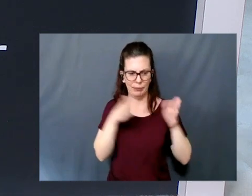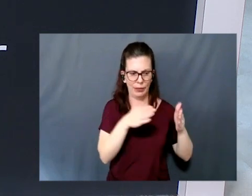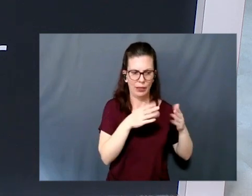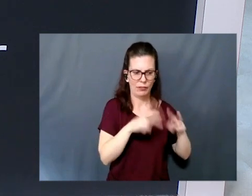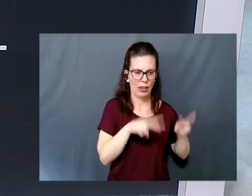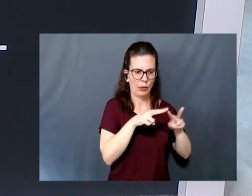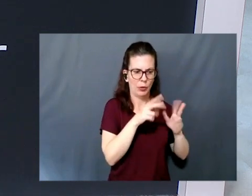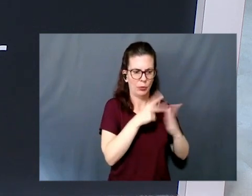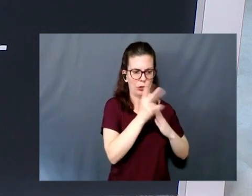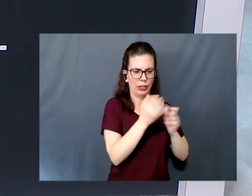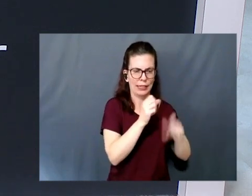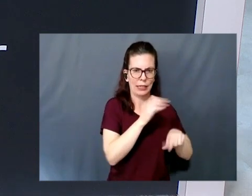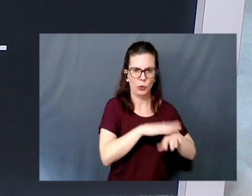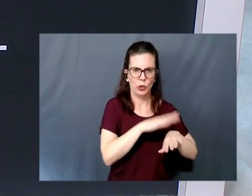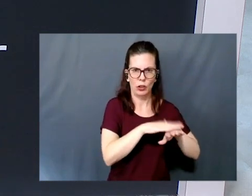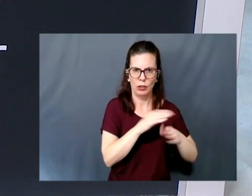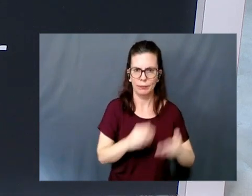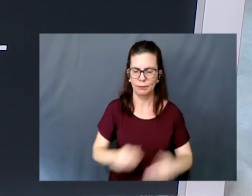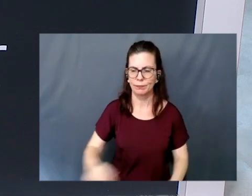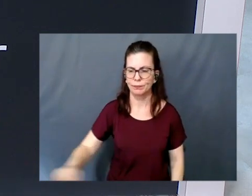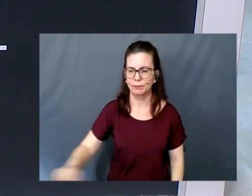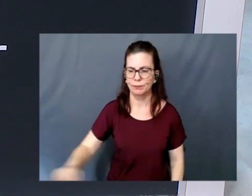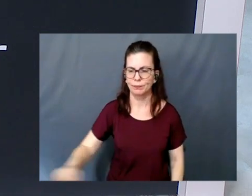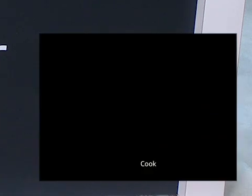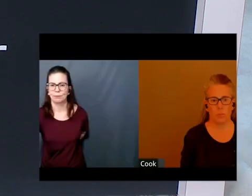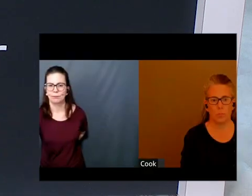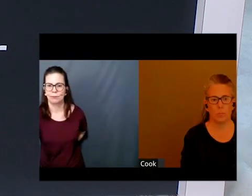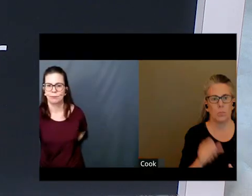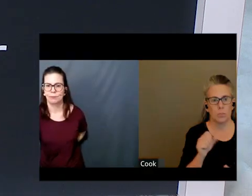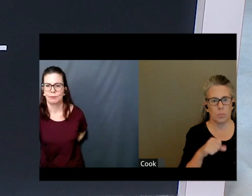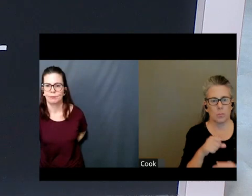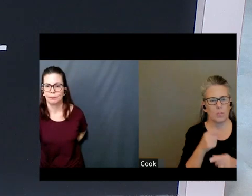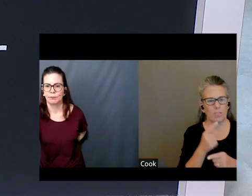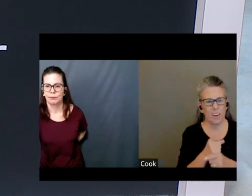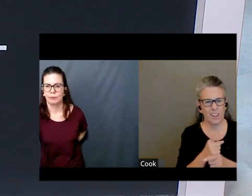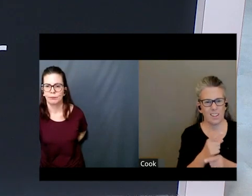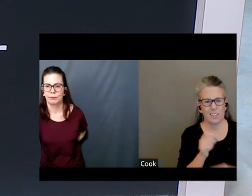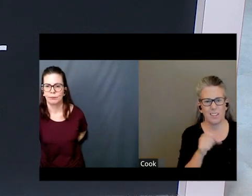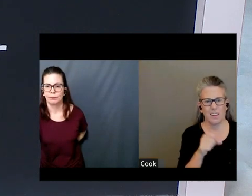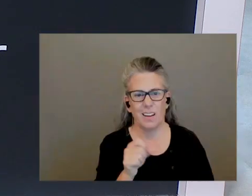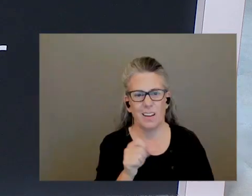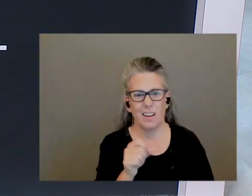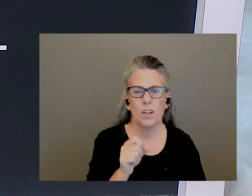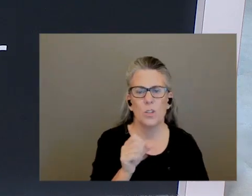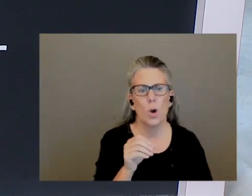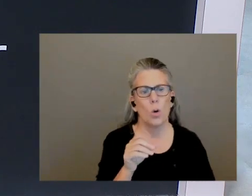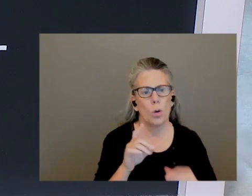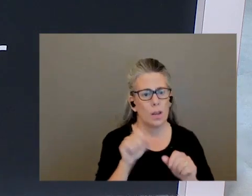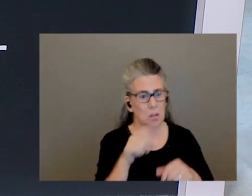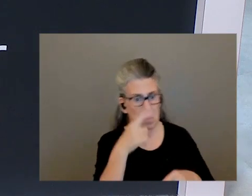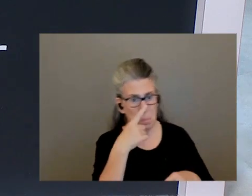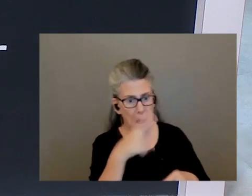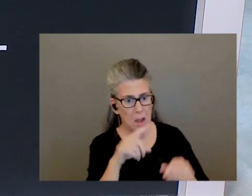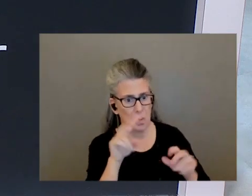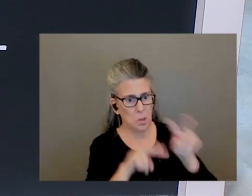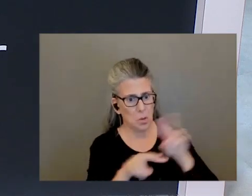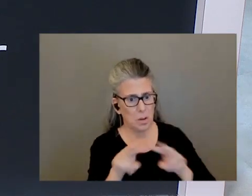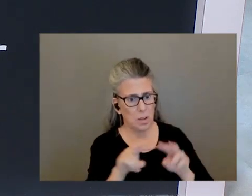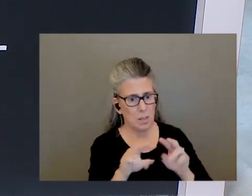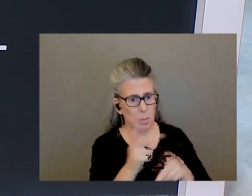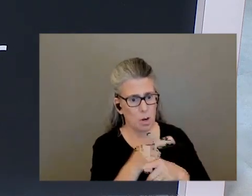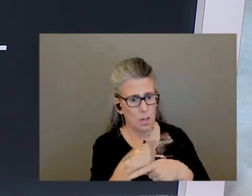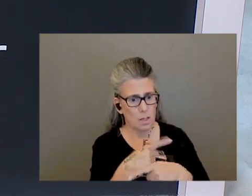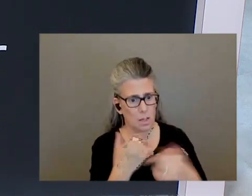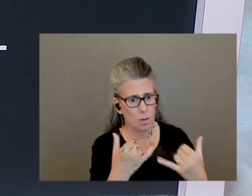absolutely. Yeah. Okay, can we look at the product? Absolutely.